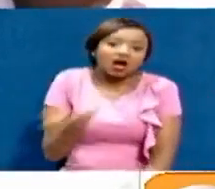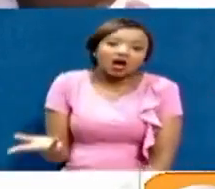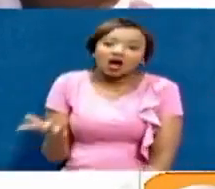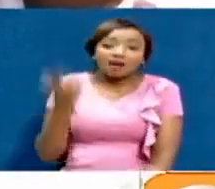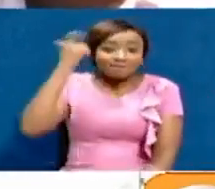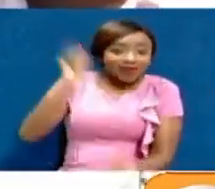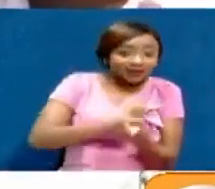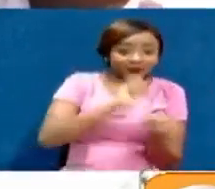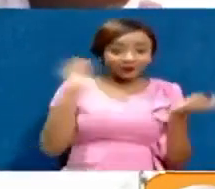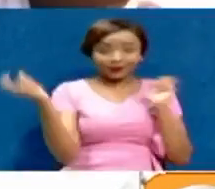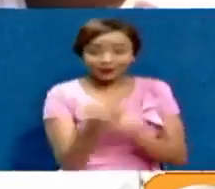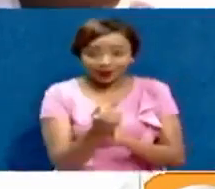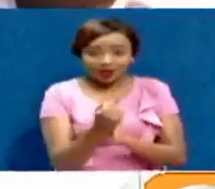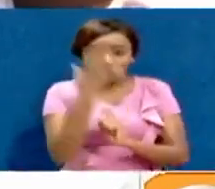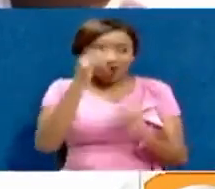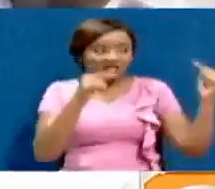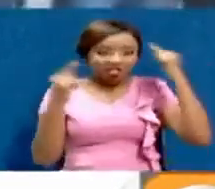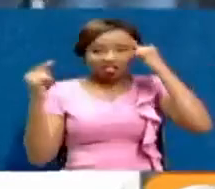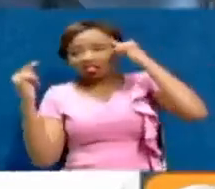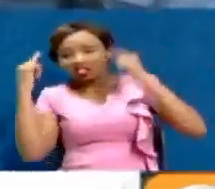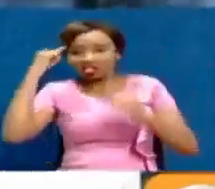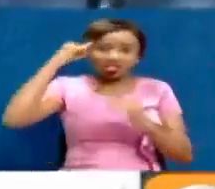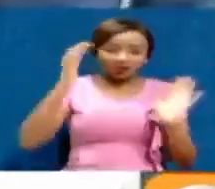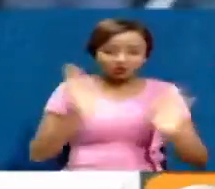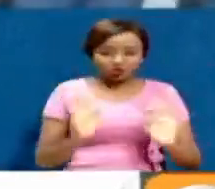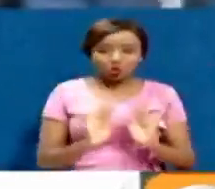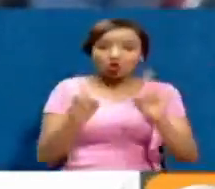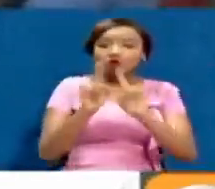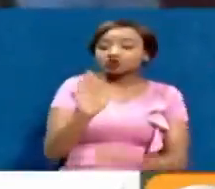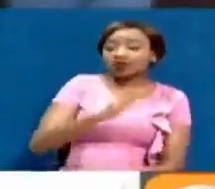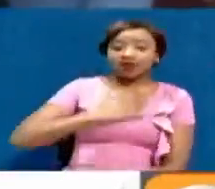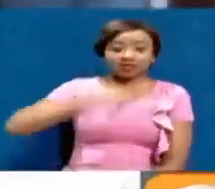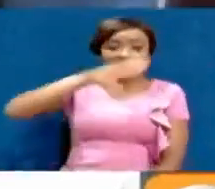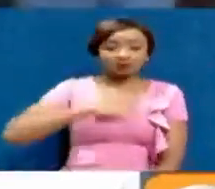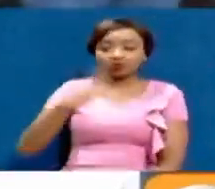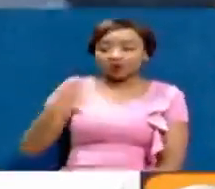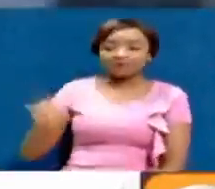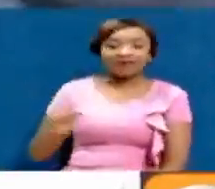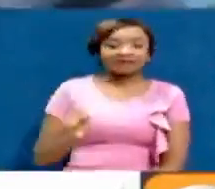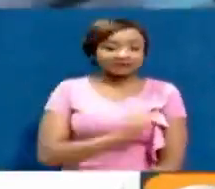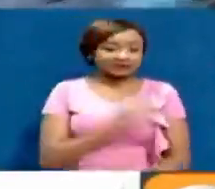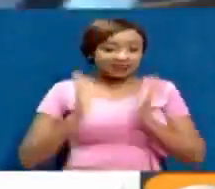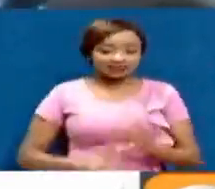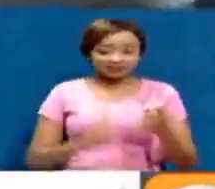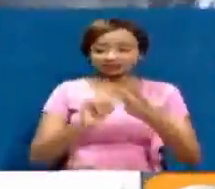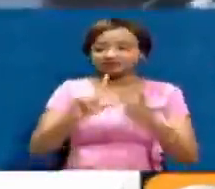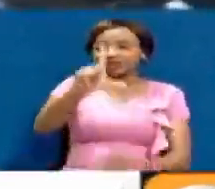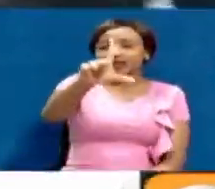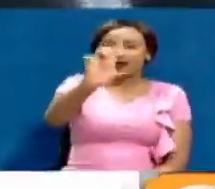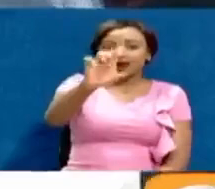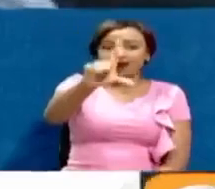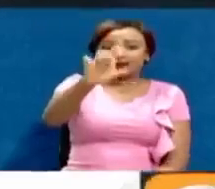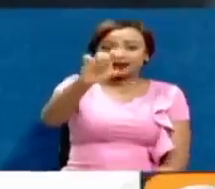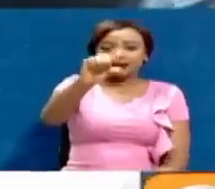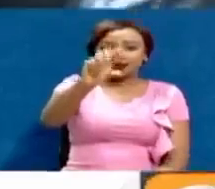siwezi penduza msimamo wangu kwa sababu watu wanataka kunisukuma hivi na hivi. In Samburu, Senator Stephen Lelegwe was set free